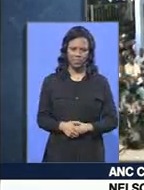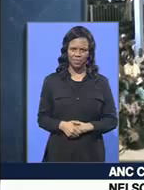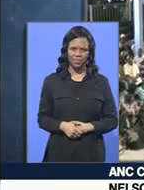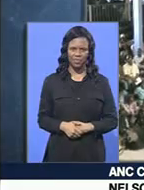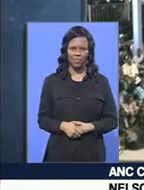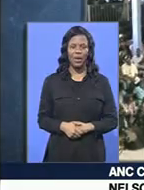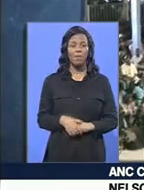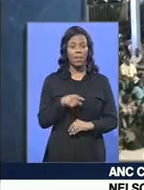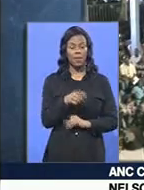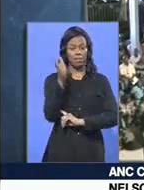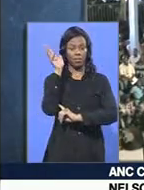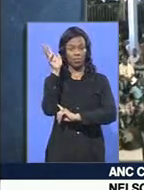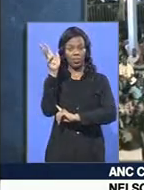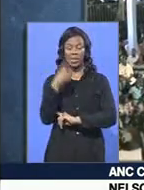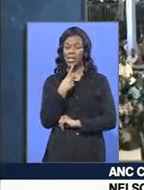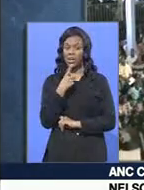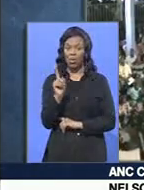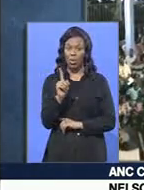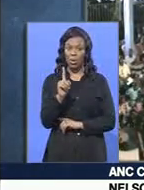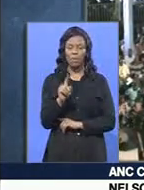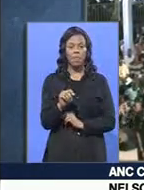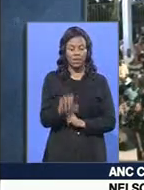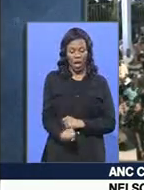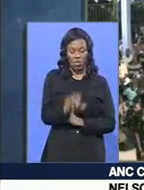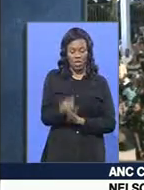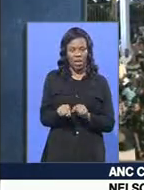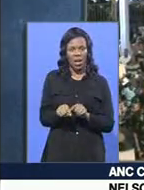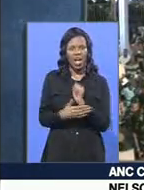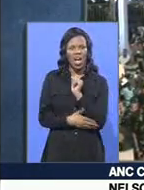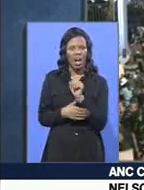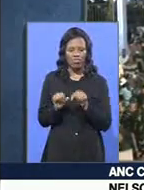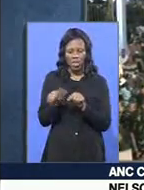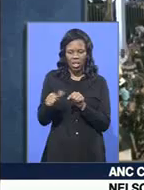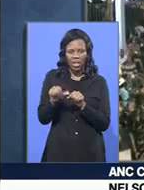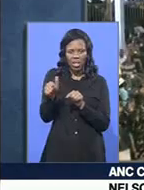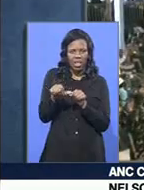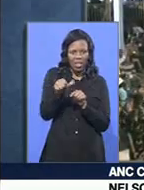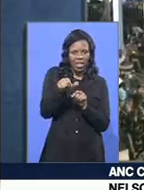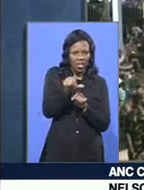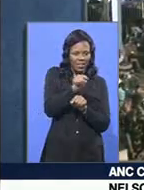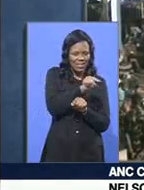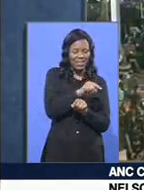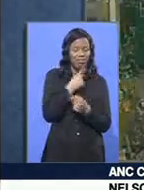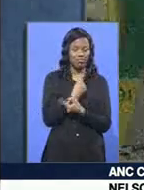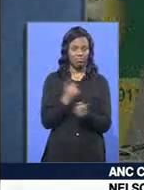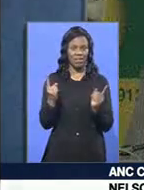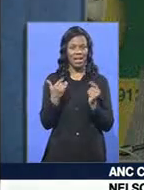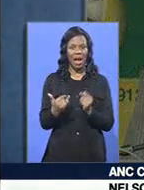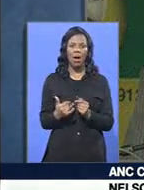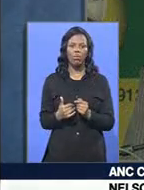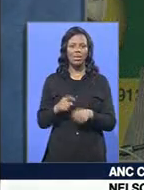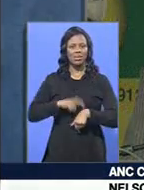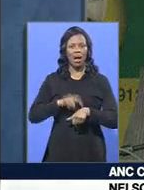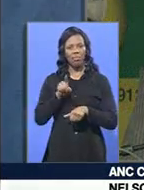He assured Southern Africa that the era of invasions had